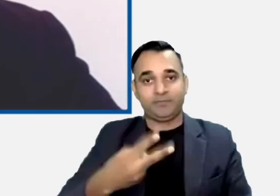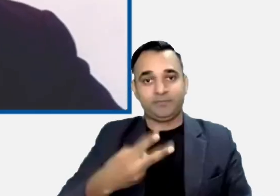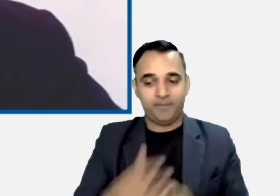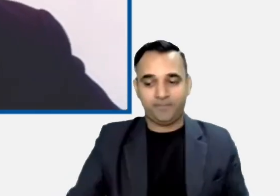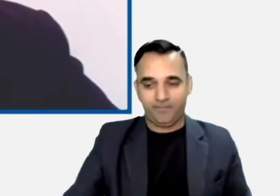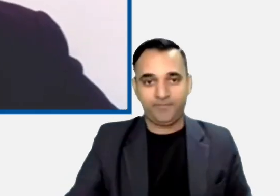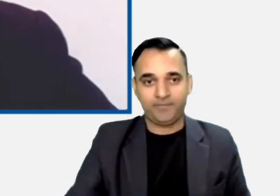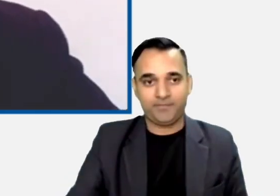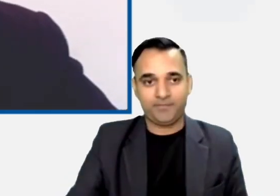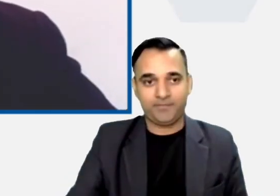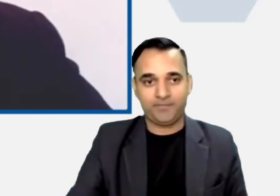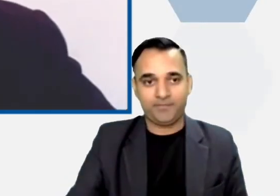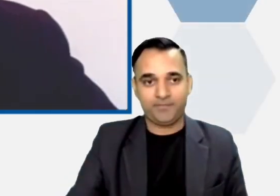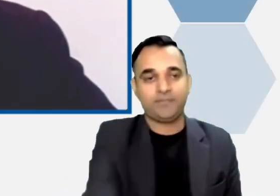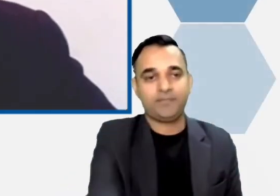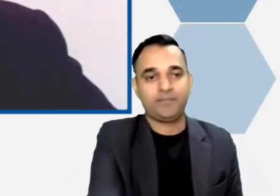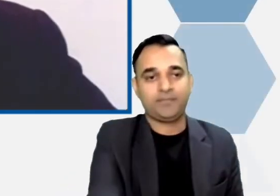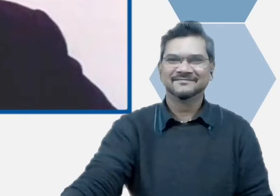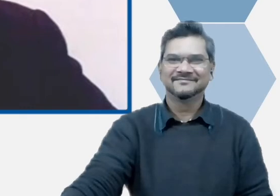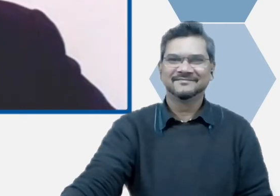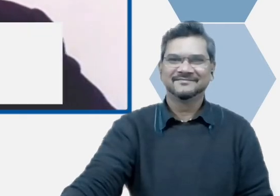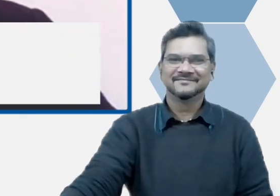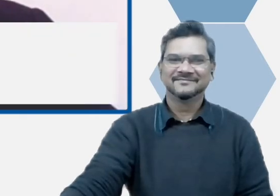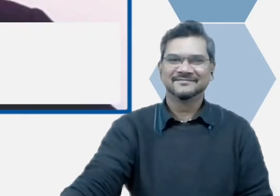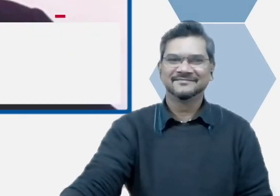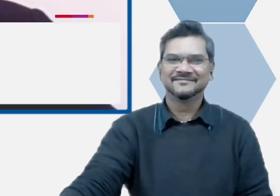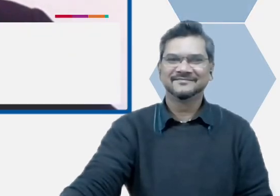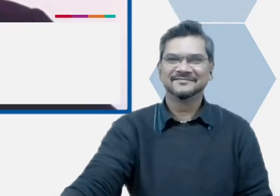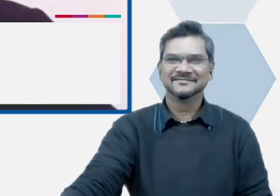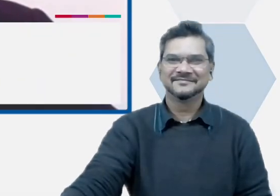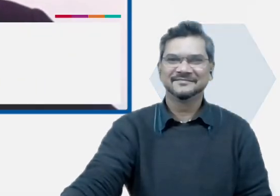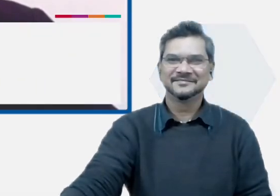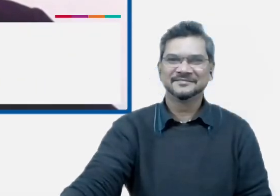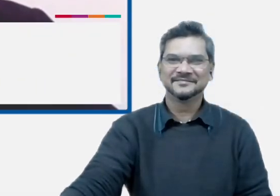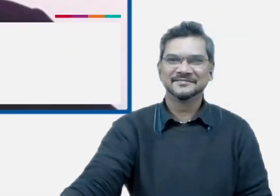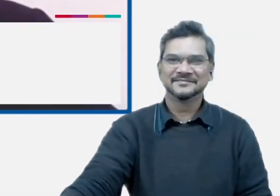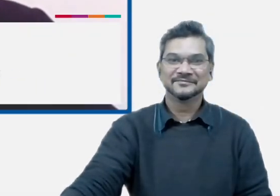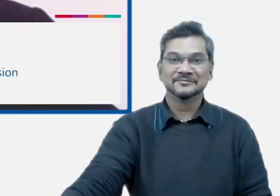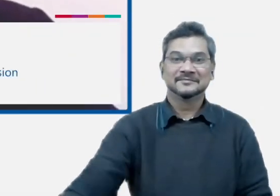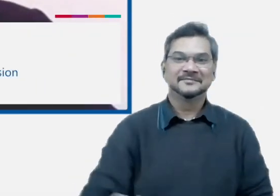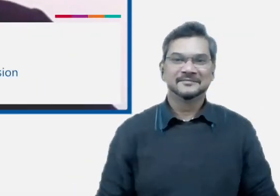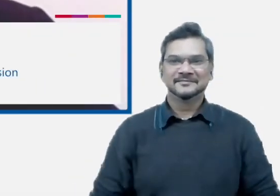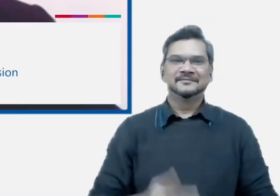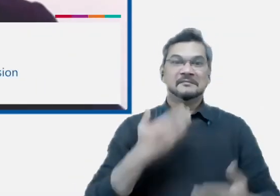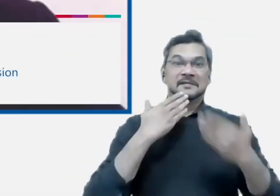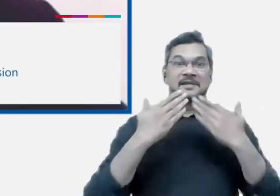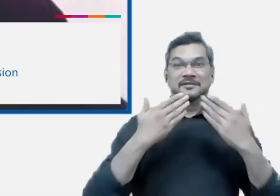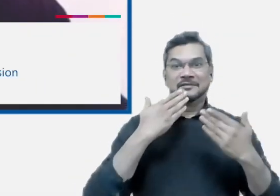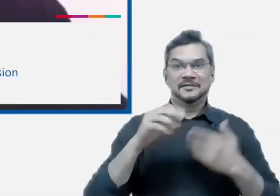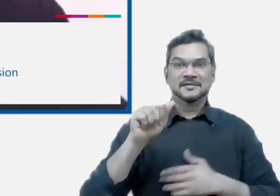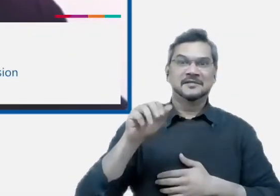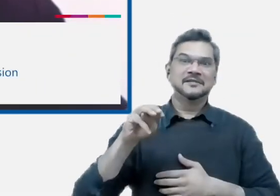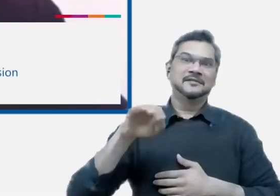Oh, thank you, Amjad. I just also want to join you to congratulate Colonel Charles for the